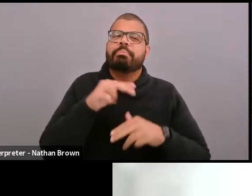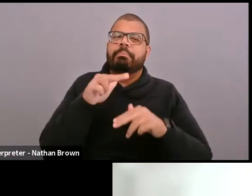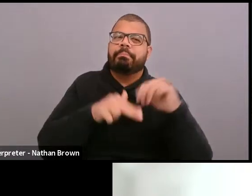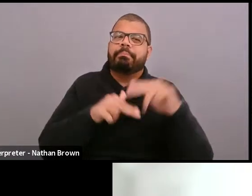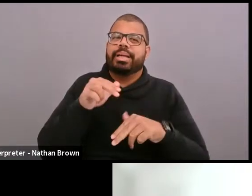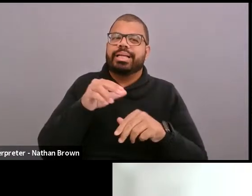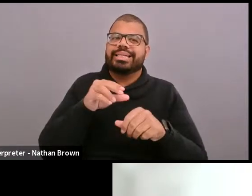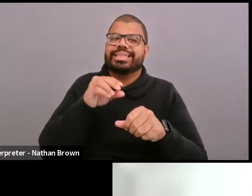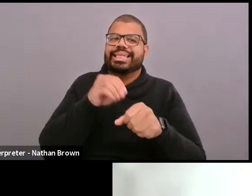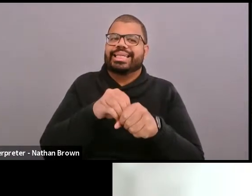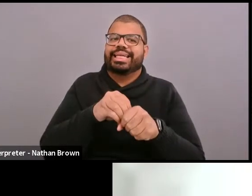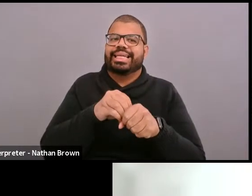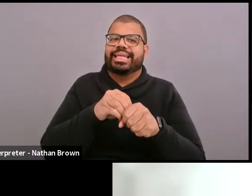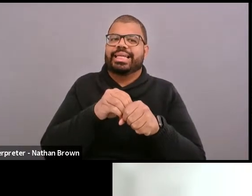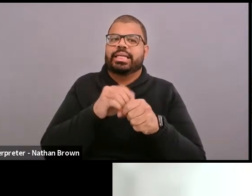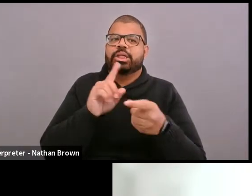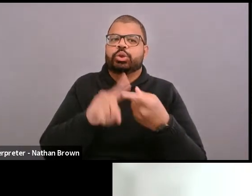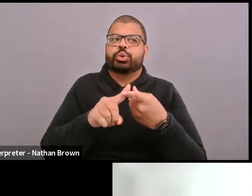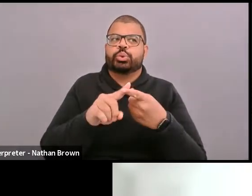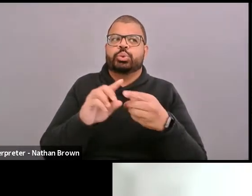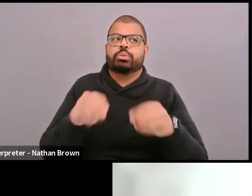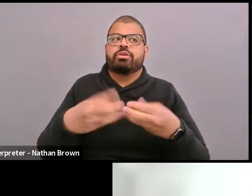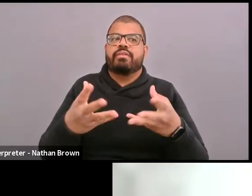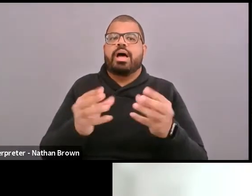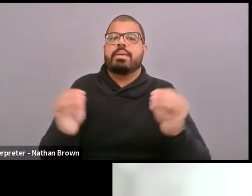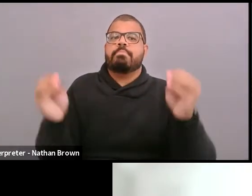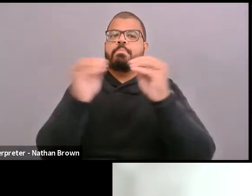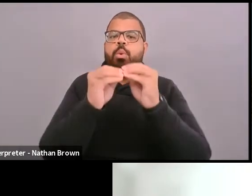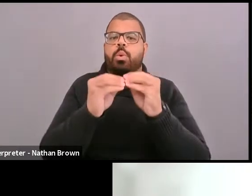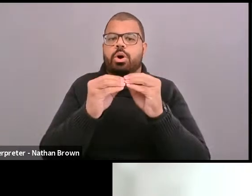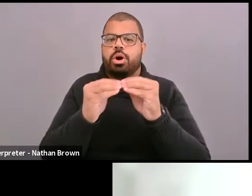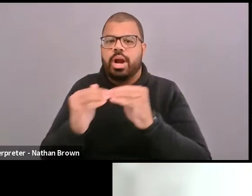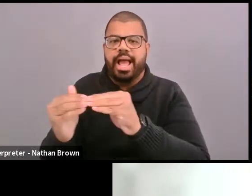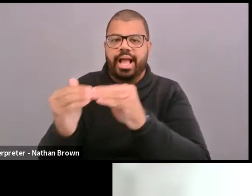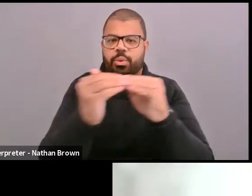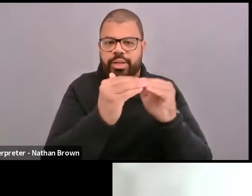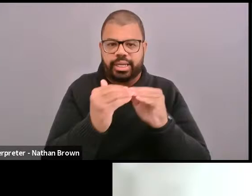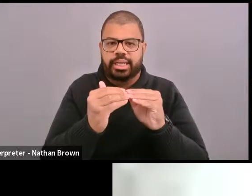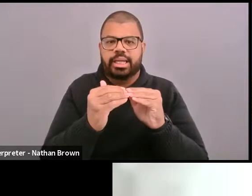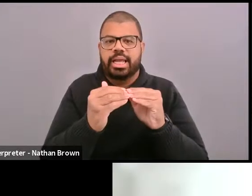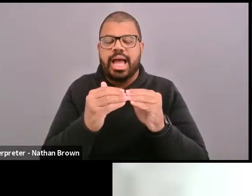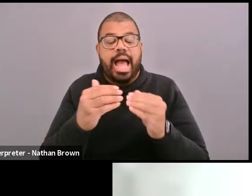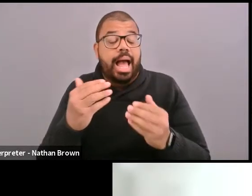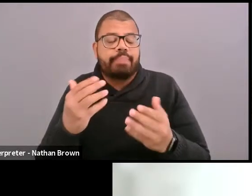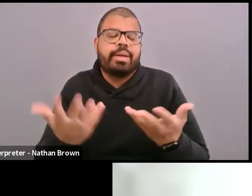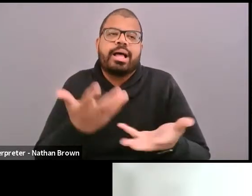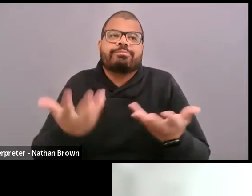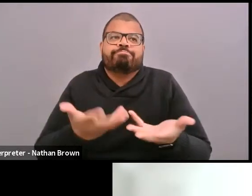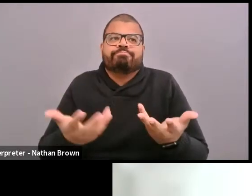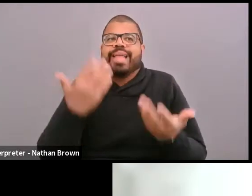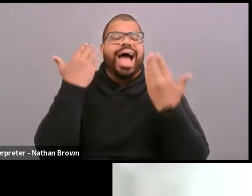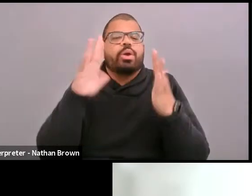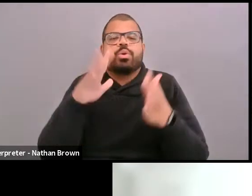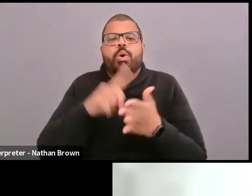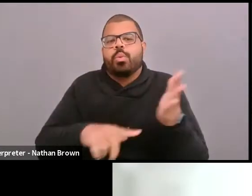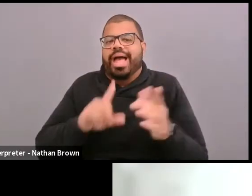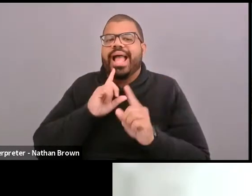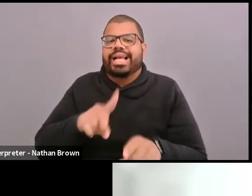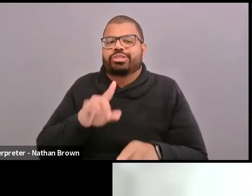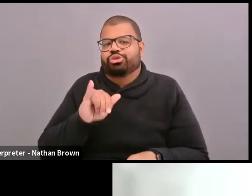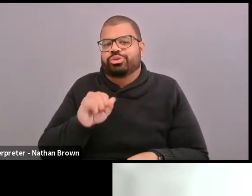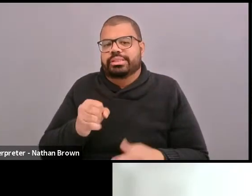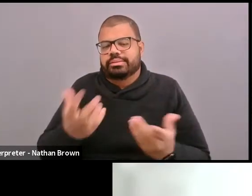an equitable culture. And I don't know what the answers are. Maybe the answers